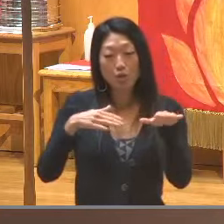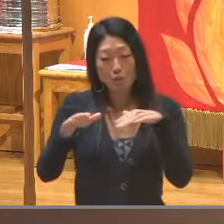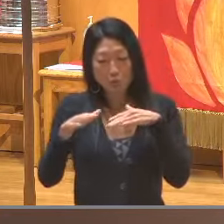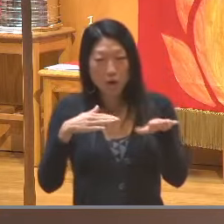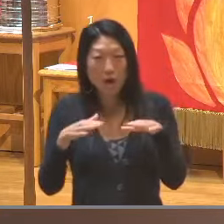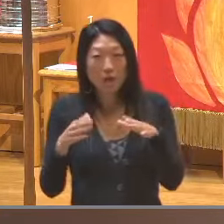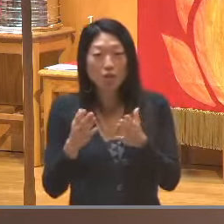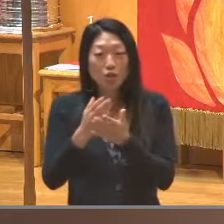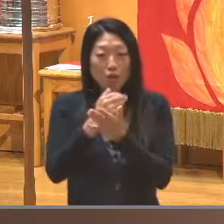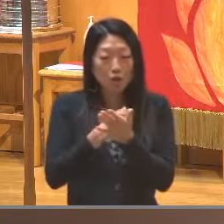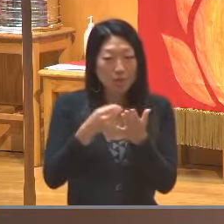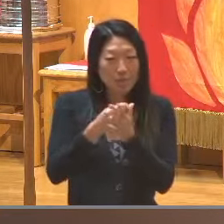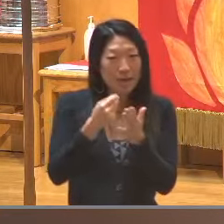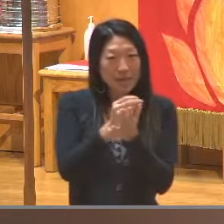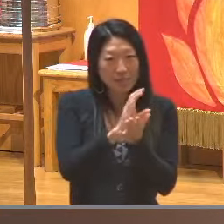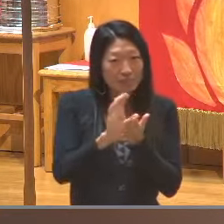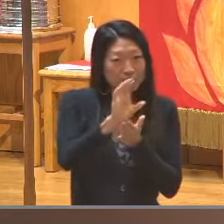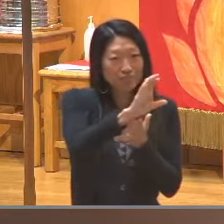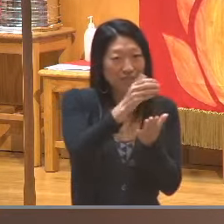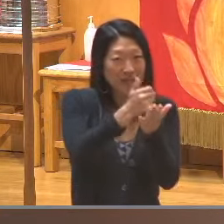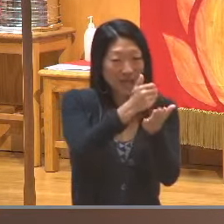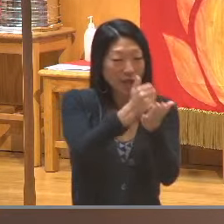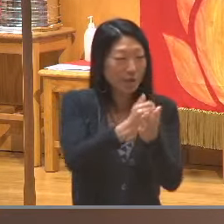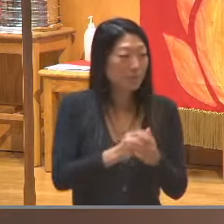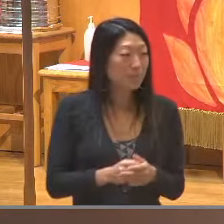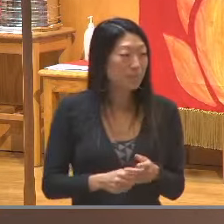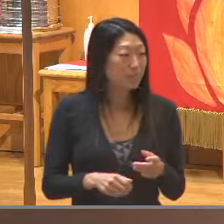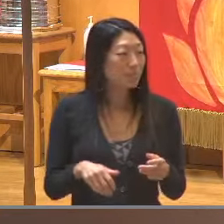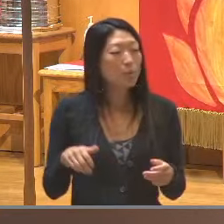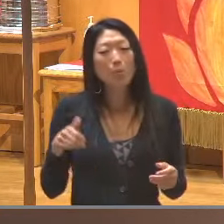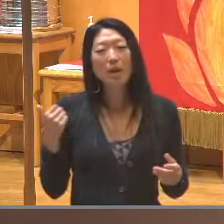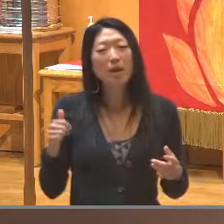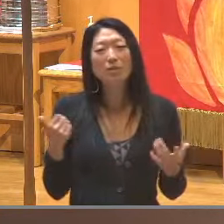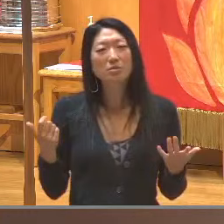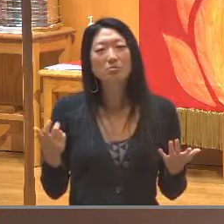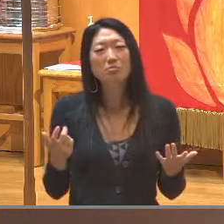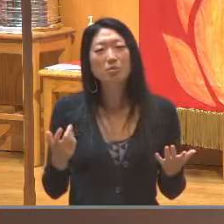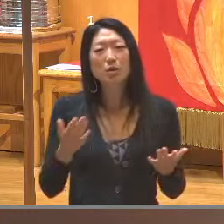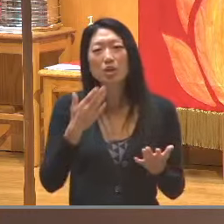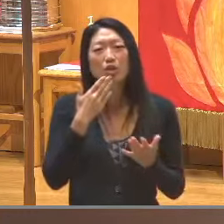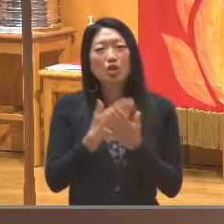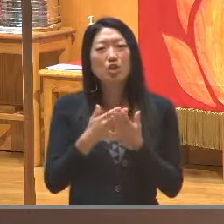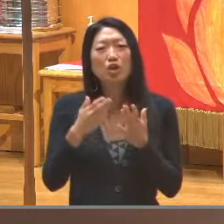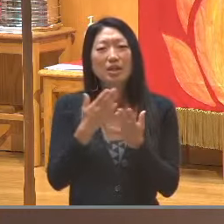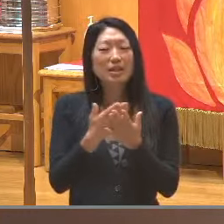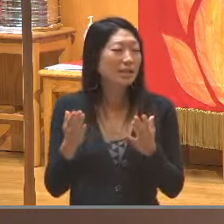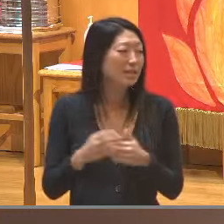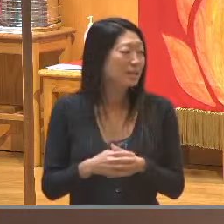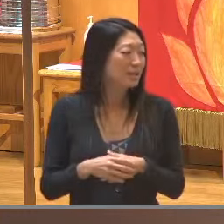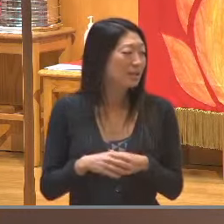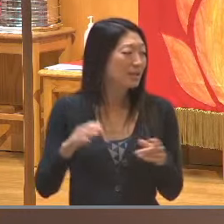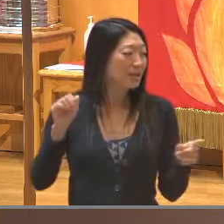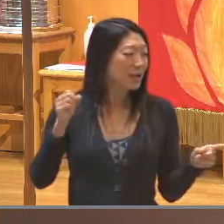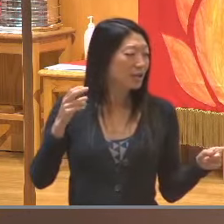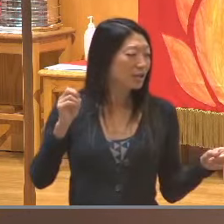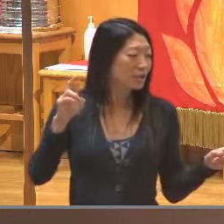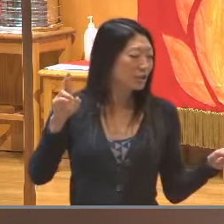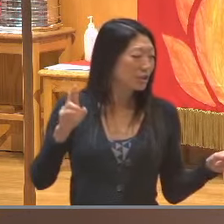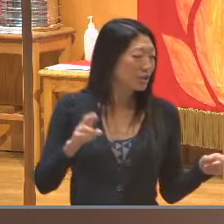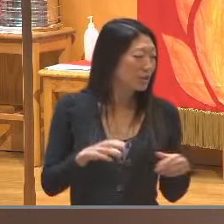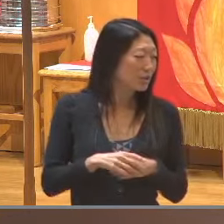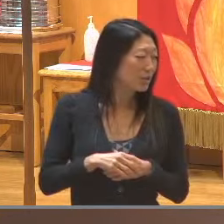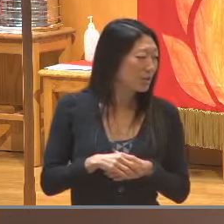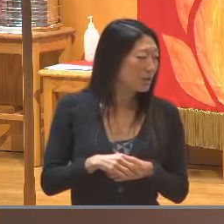Benefit runs or walks. Yeah, did you have an idea, Cecilia? Anybody else have an idea? What are some good things you can do? Yeah, Asher.